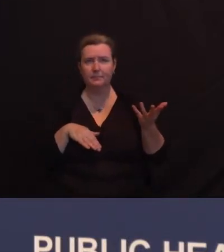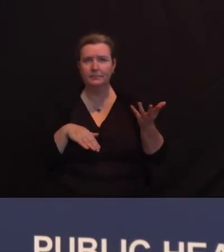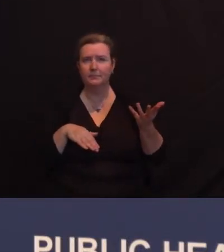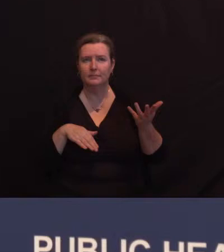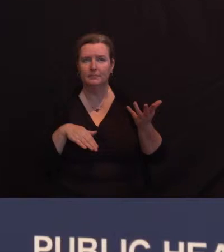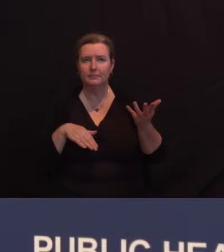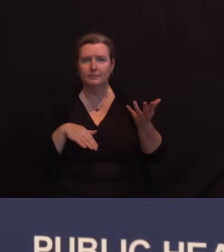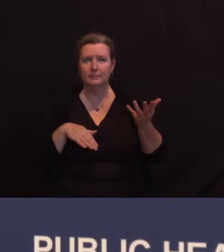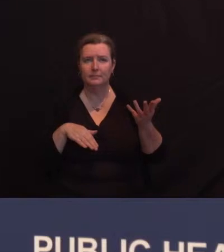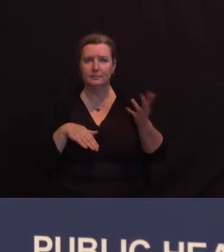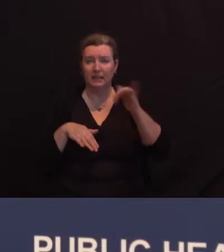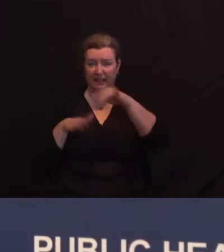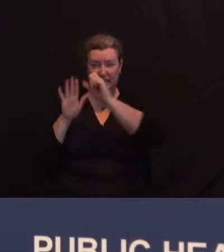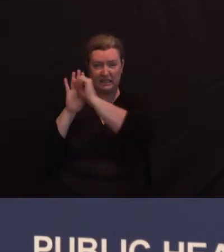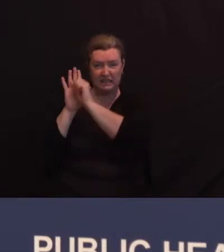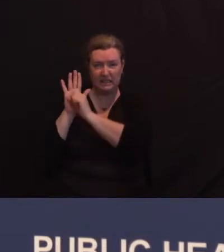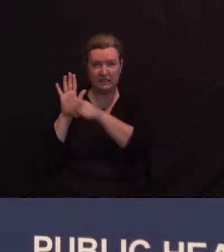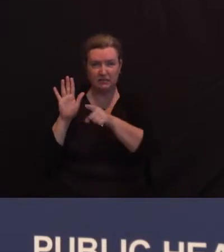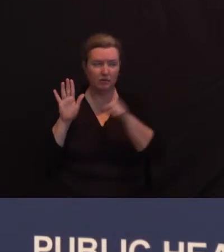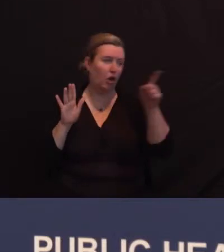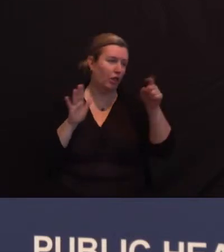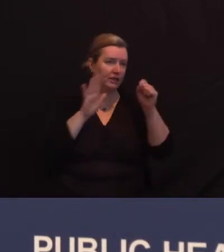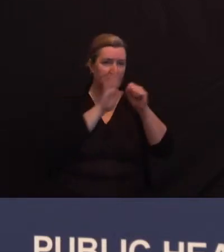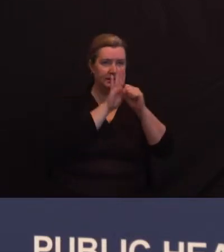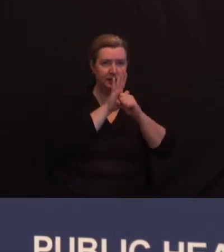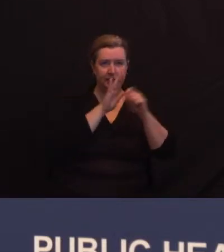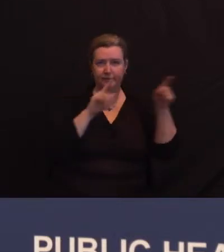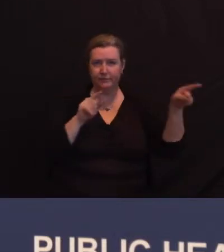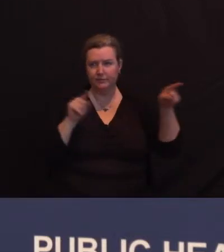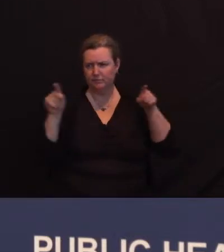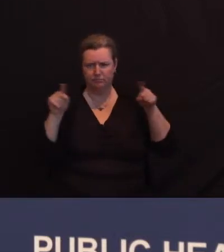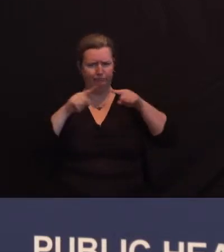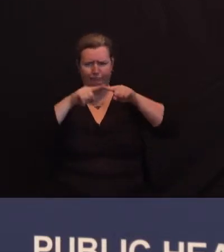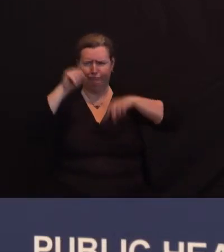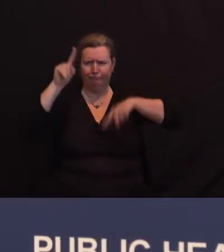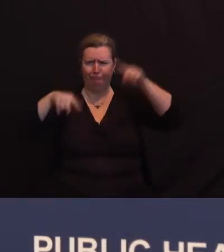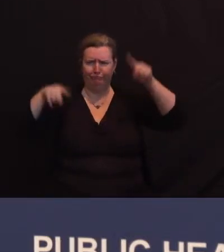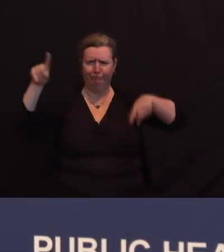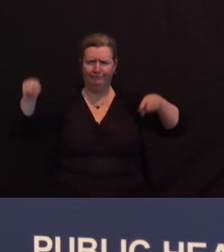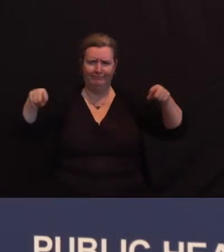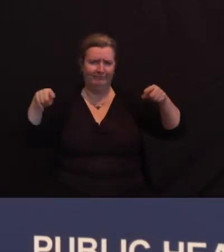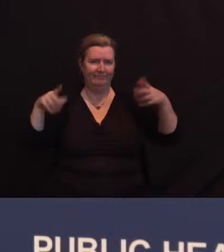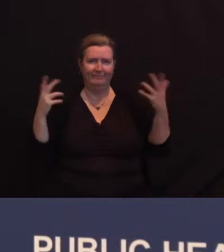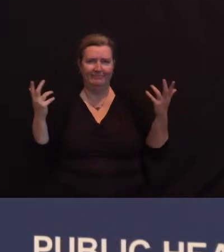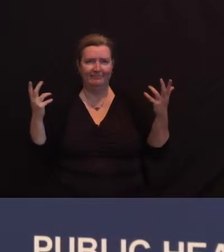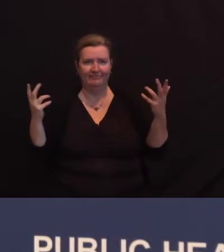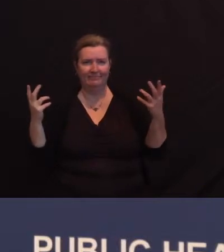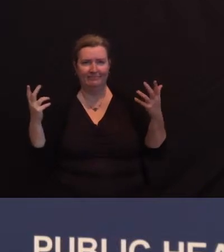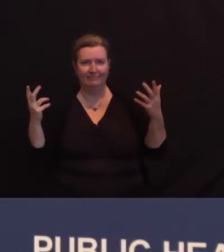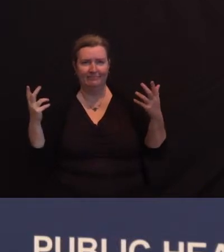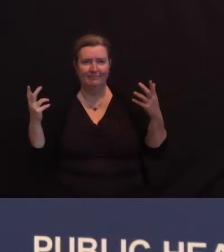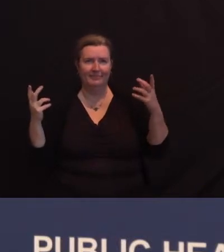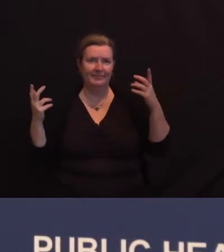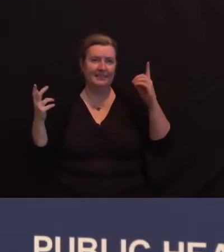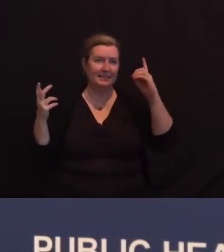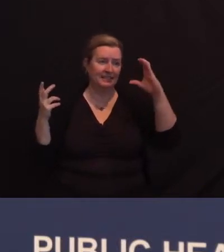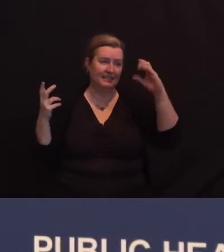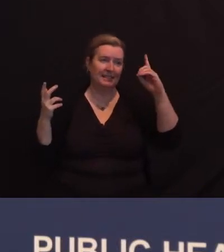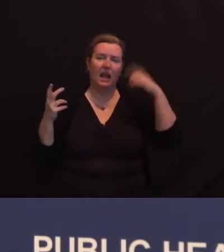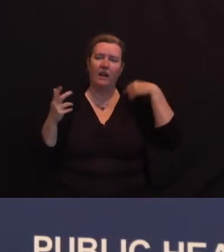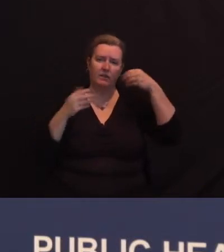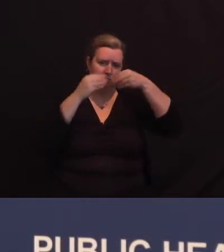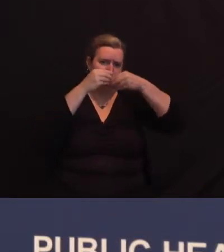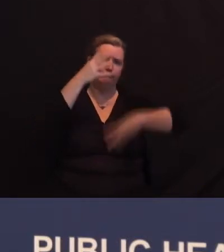individual states. So when you look at CDC's forecast modeling site, you'll see that there's a lot of variation among the